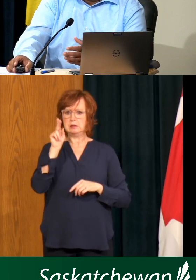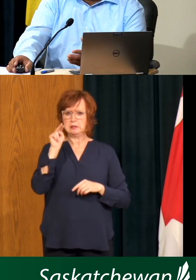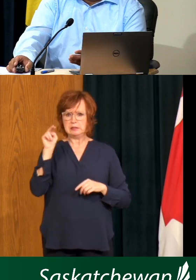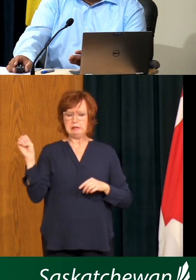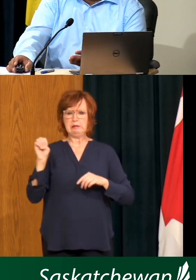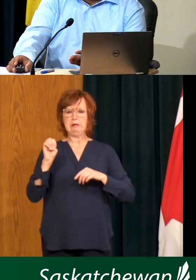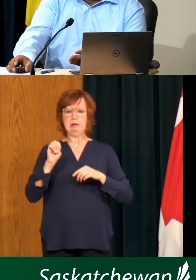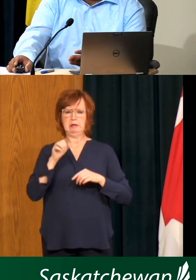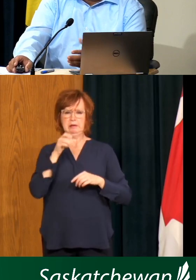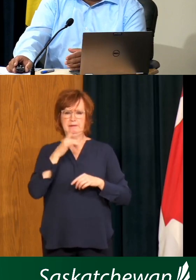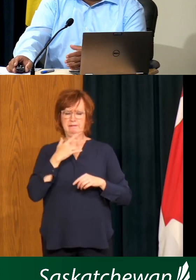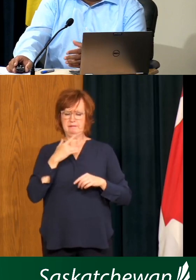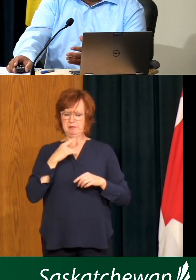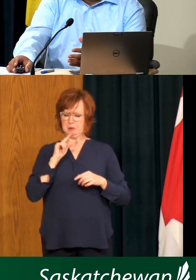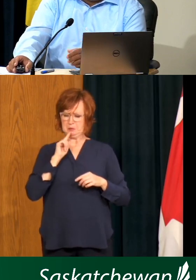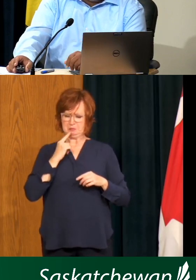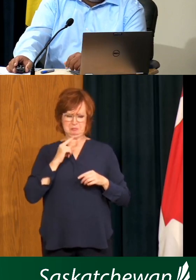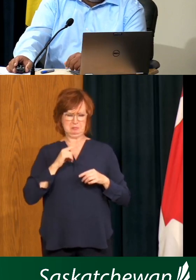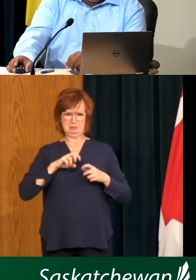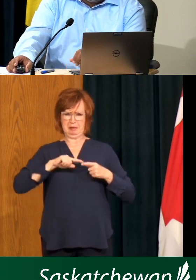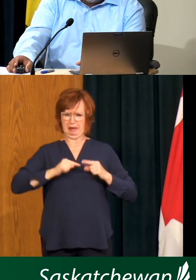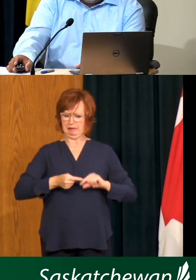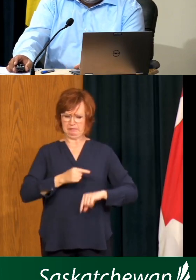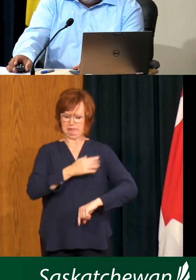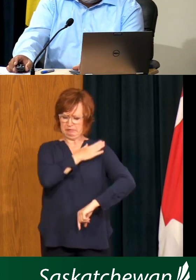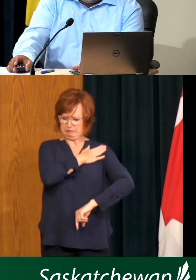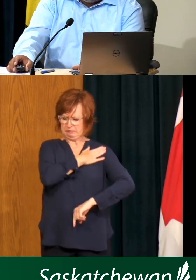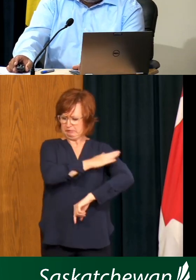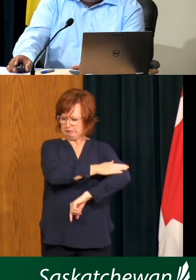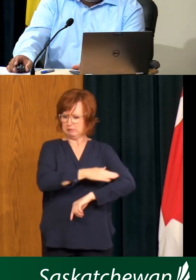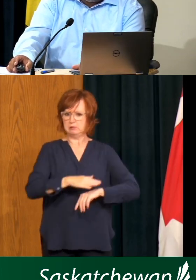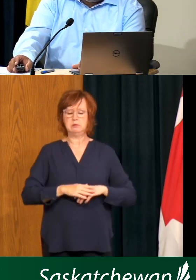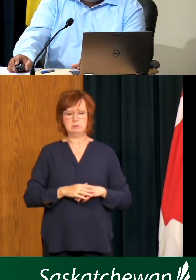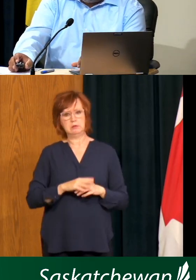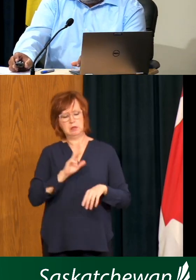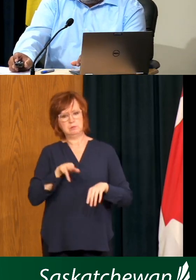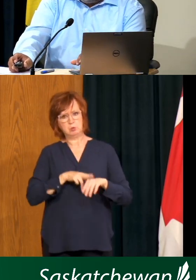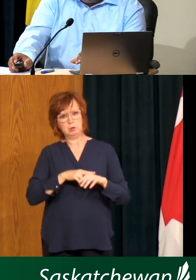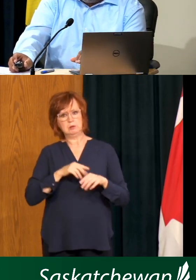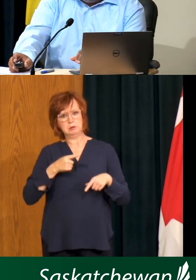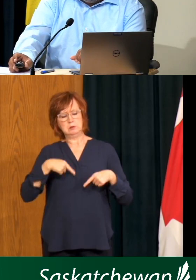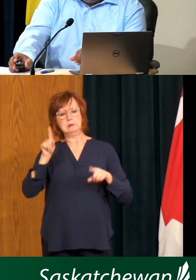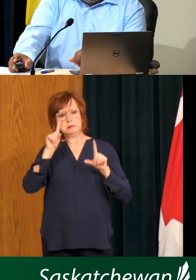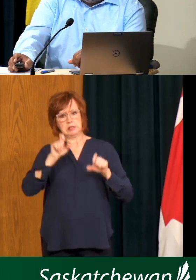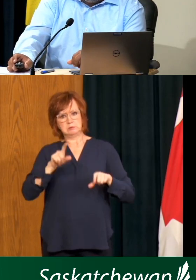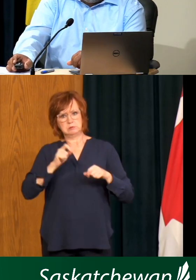if you have any of these symptoms or if you have any concerns as well.